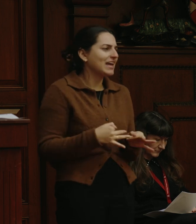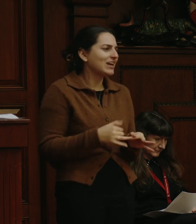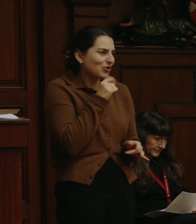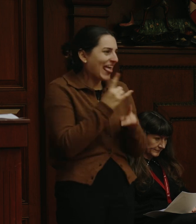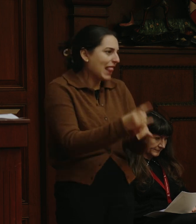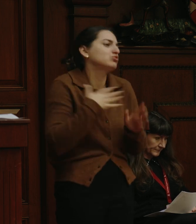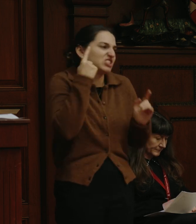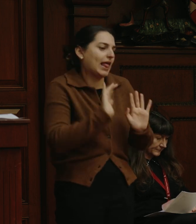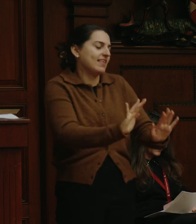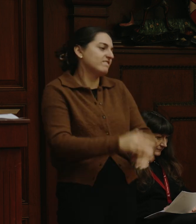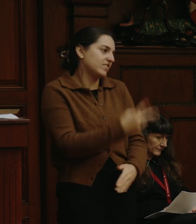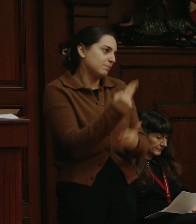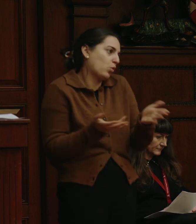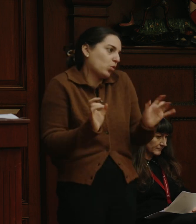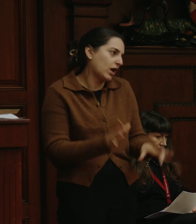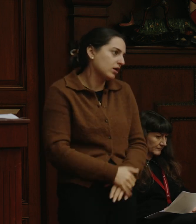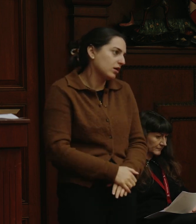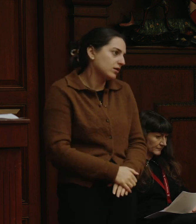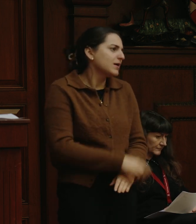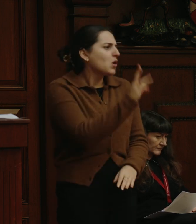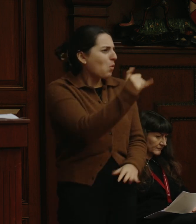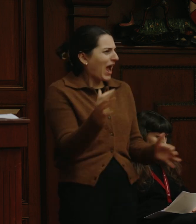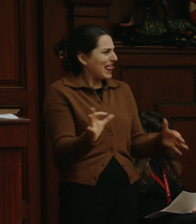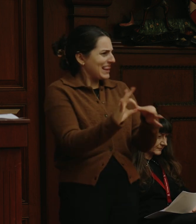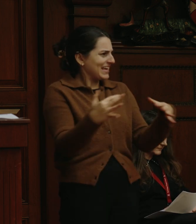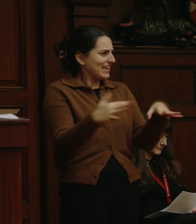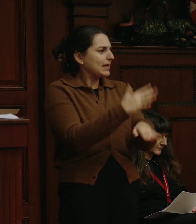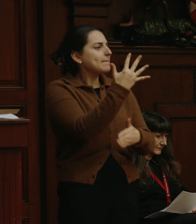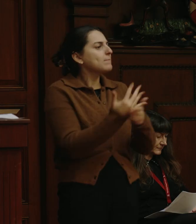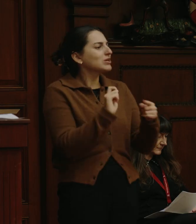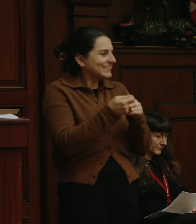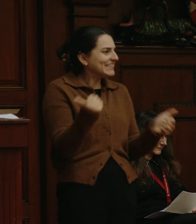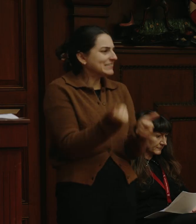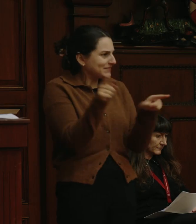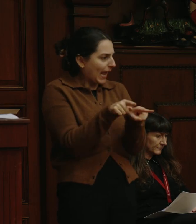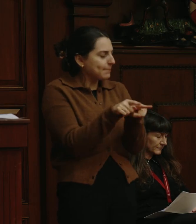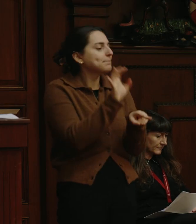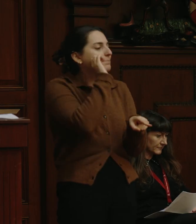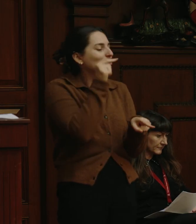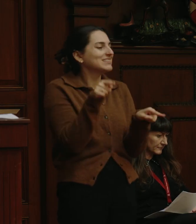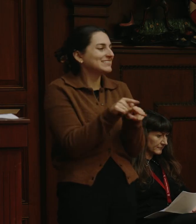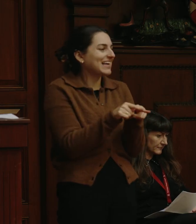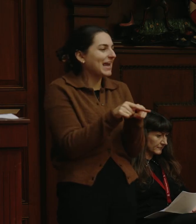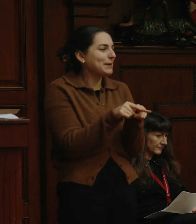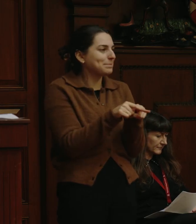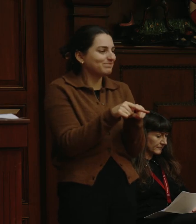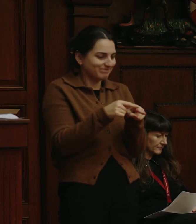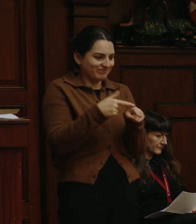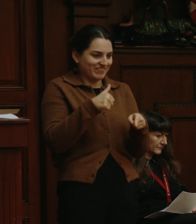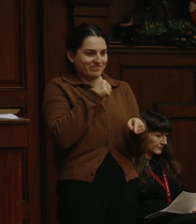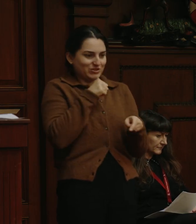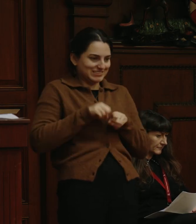change that. The reason they're so linked in blood tests and symptoms is they come from a common origin, and